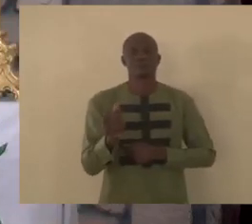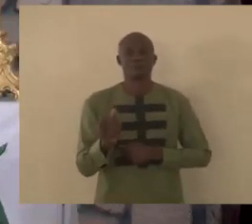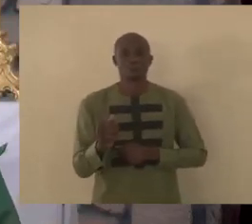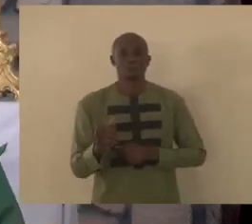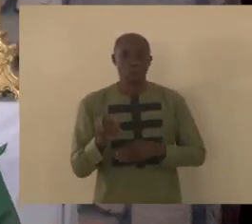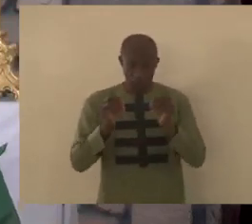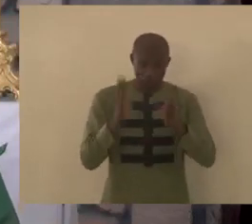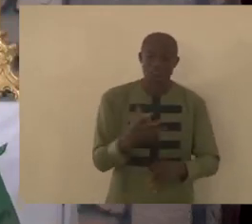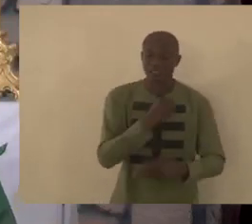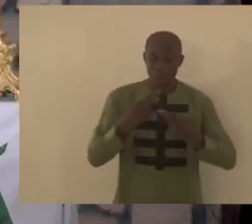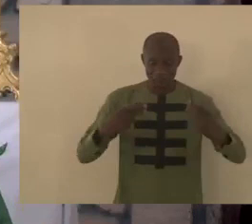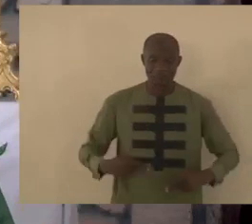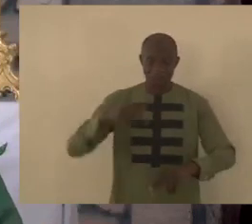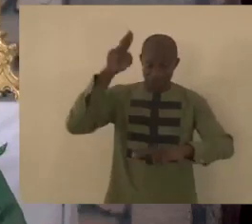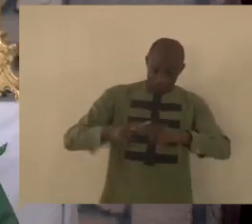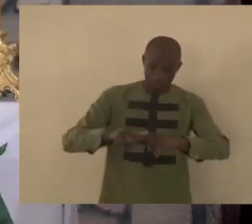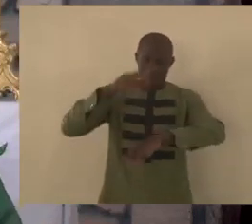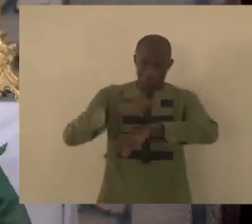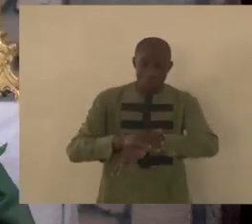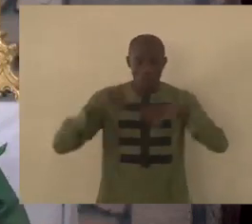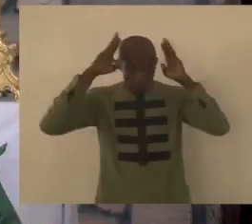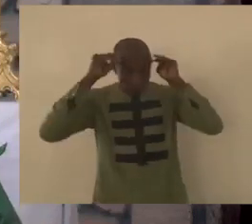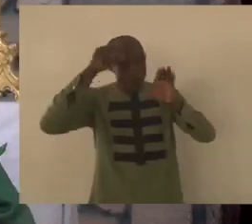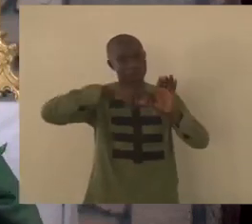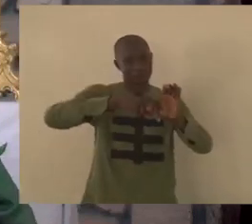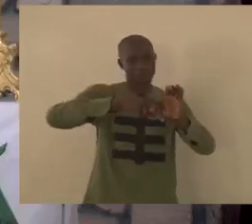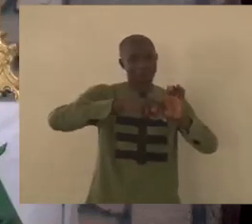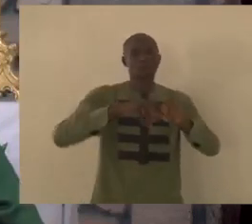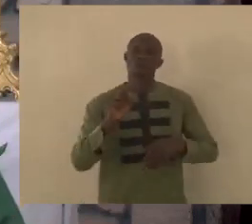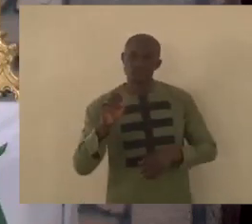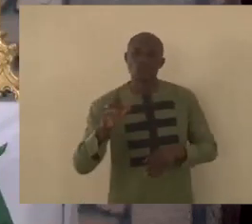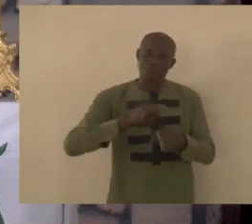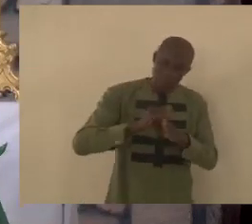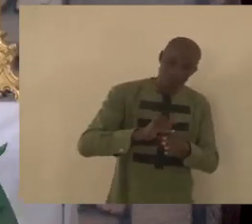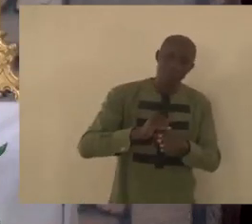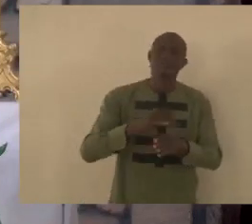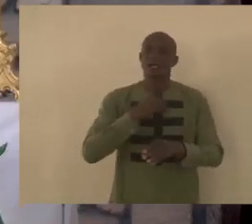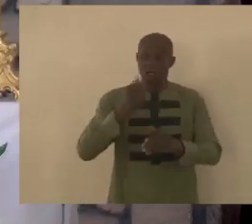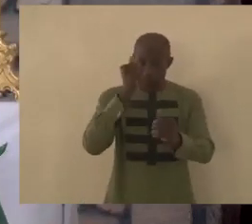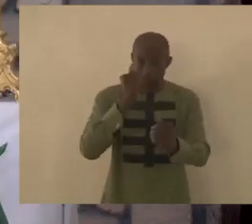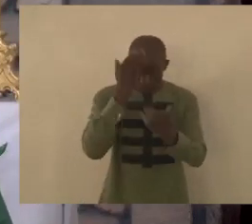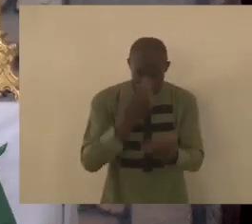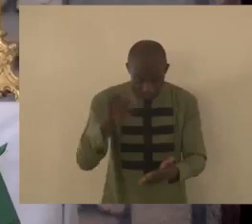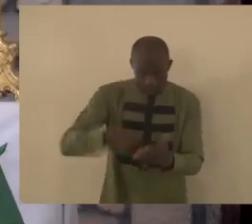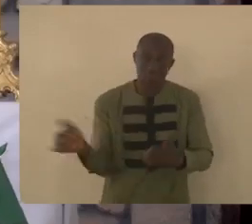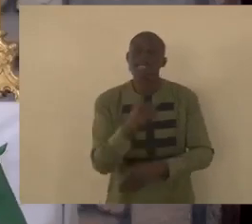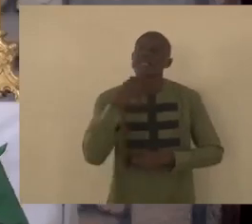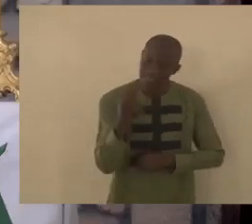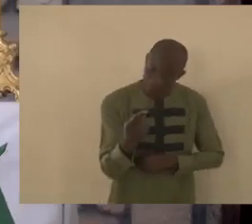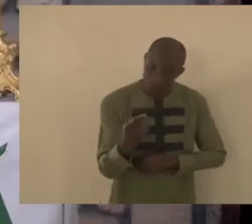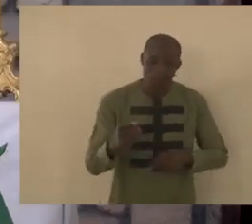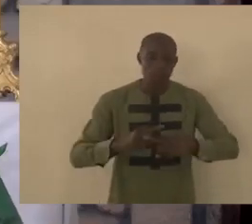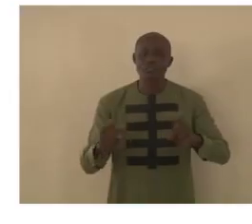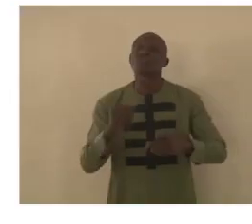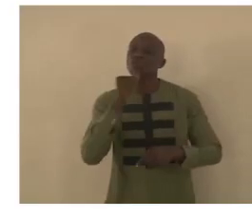today he says, the scribes and the Pharisees sit on Moses' seat. So practice and observe whatever they tell